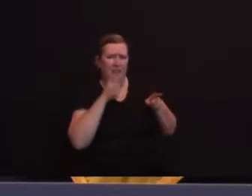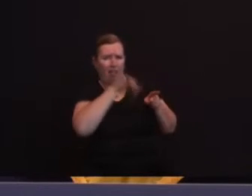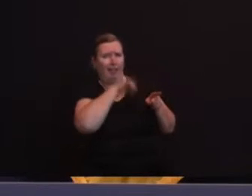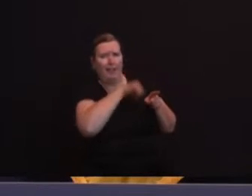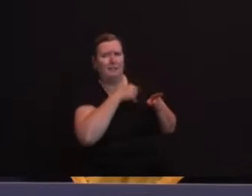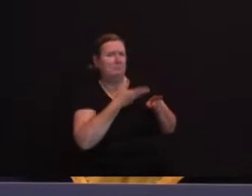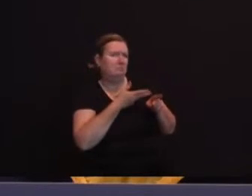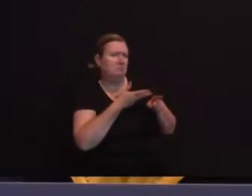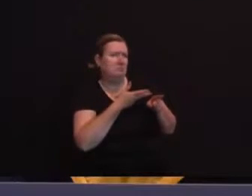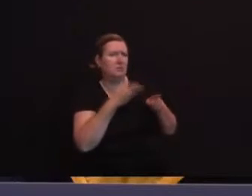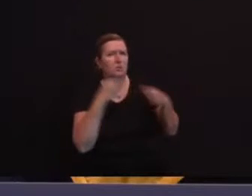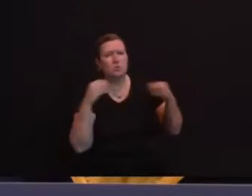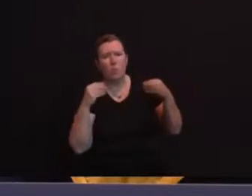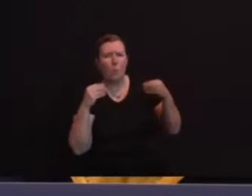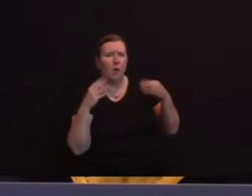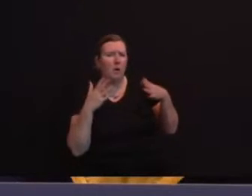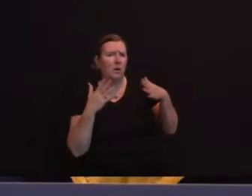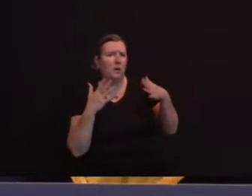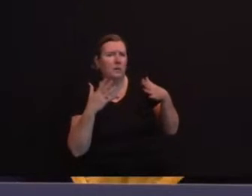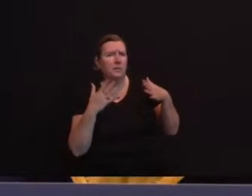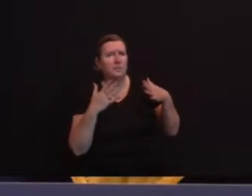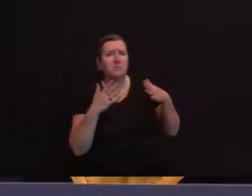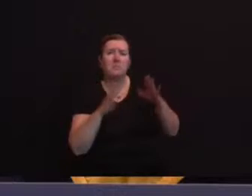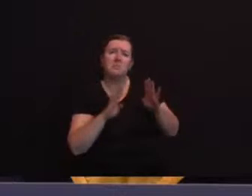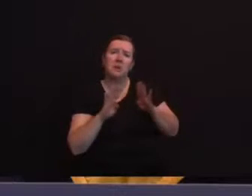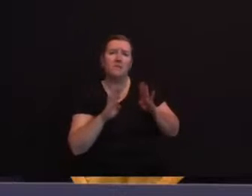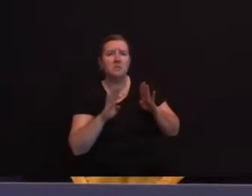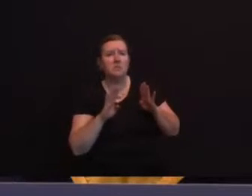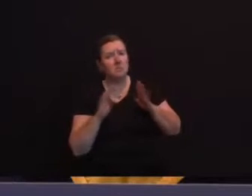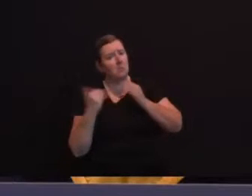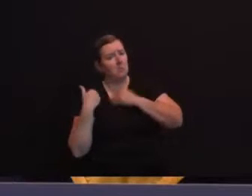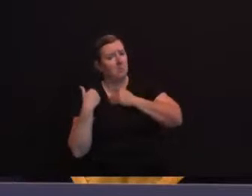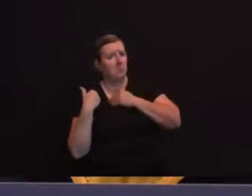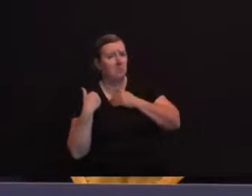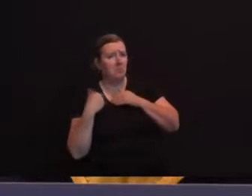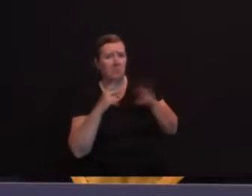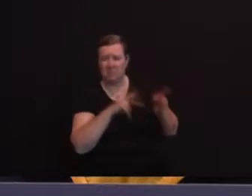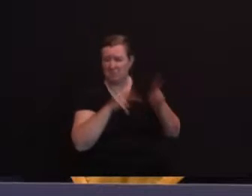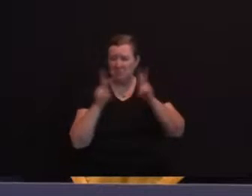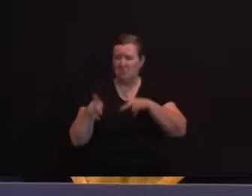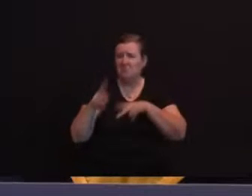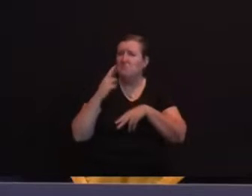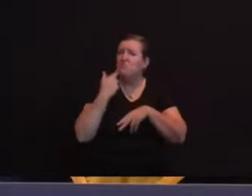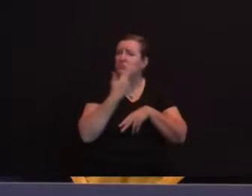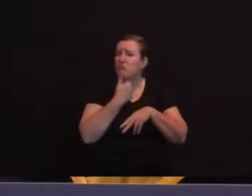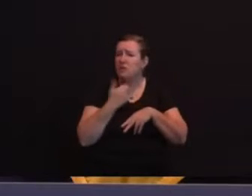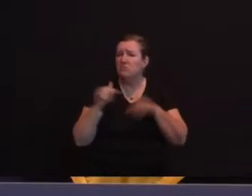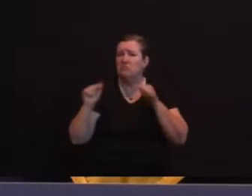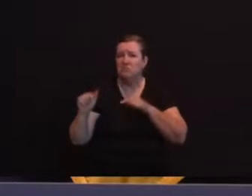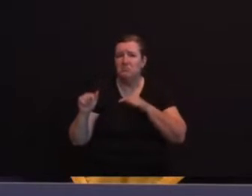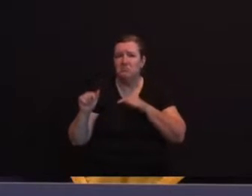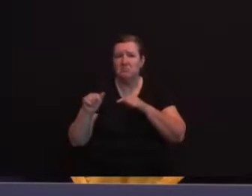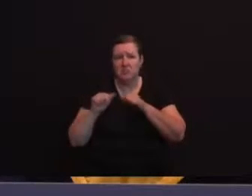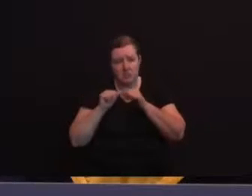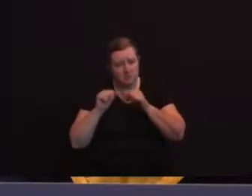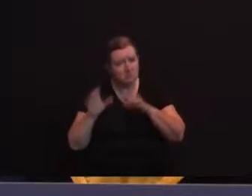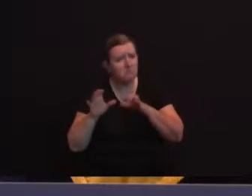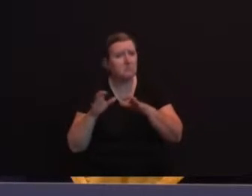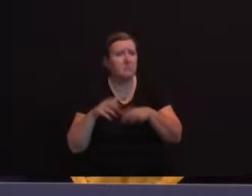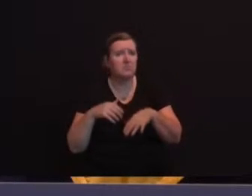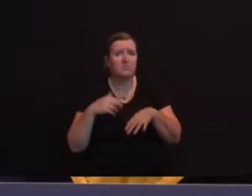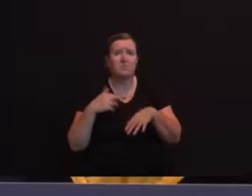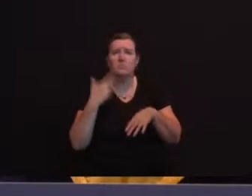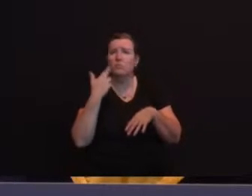have behaved, as have restaurants, by the way, incredibly responsibly. We need them to keep that up. The restaurant challenge is far less because of